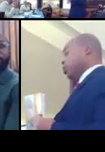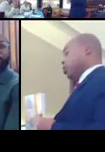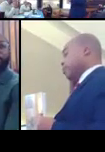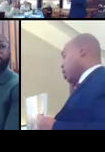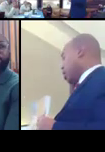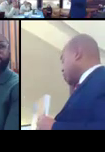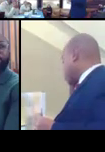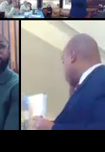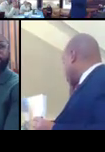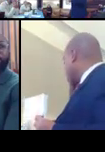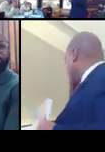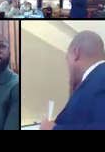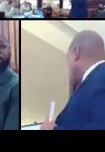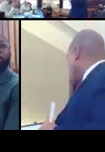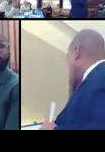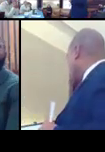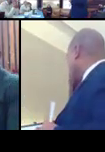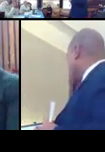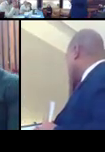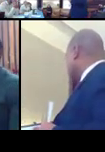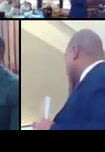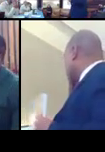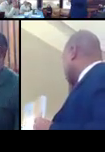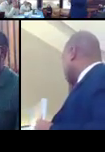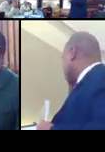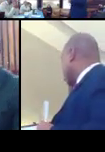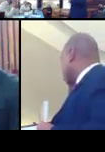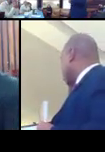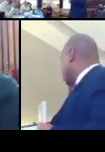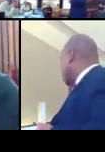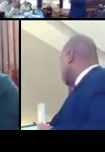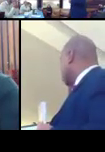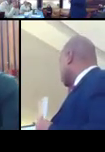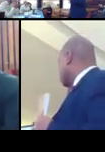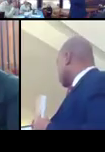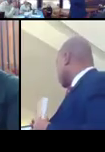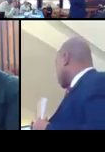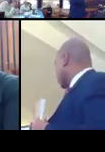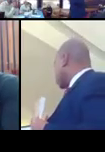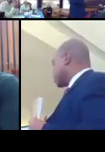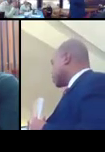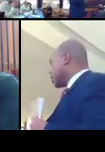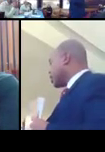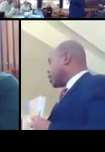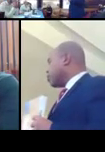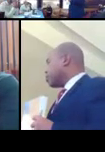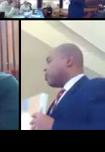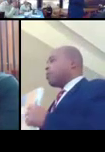we installed them temporarily. But to imagine what could be to really strengthen